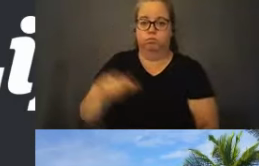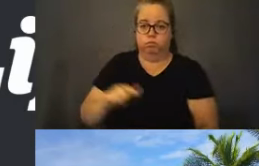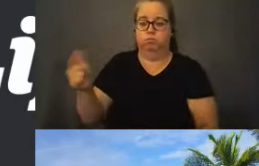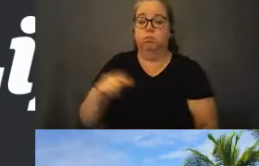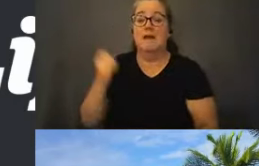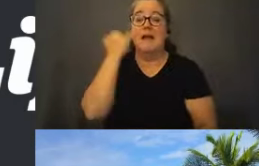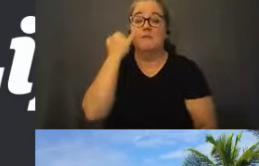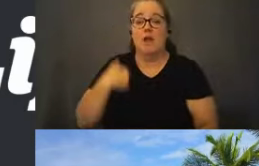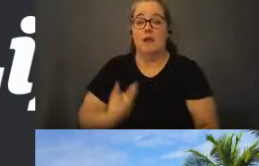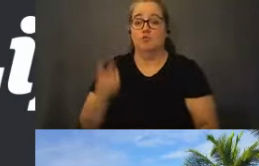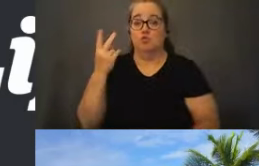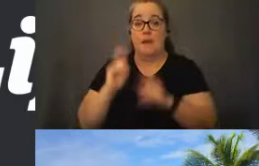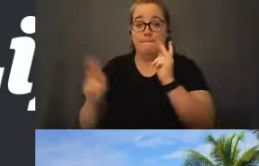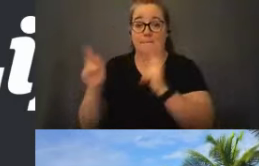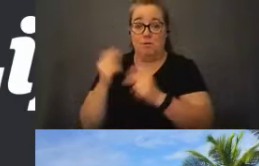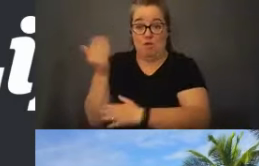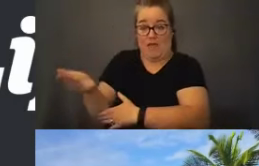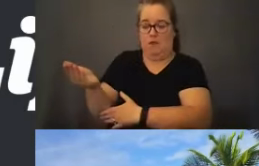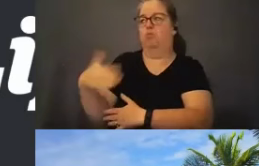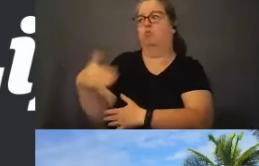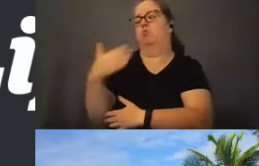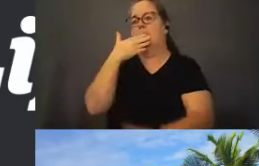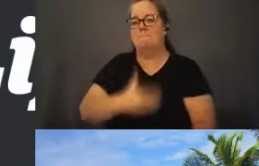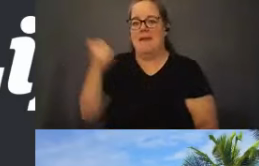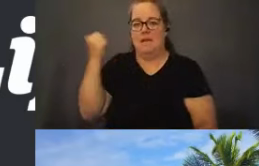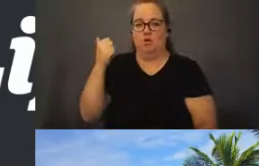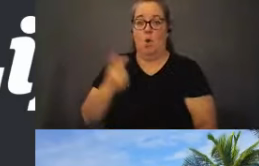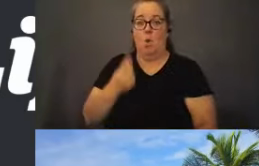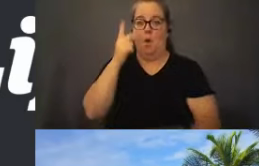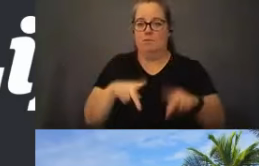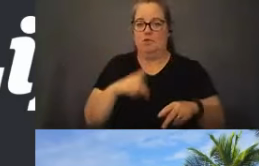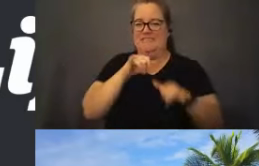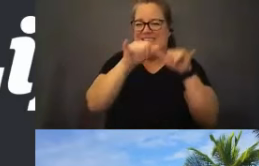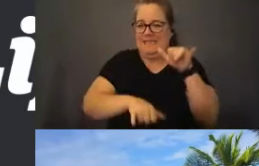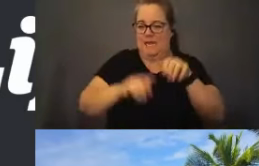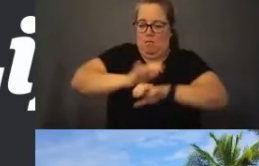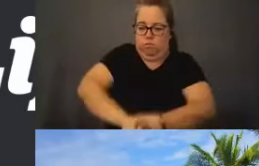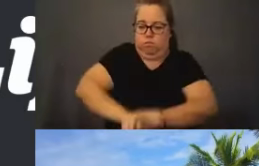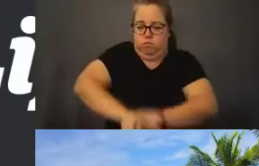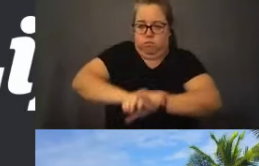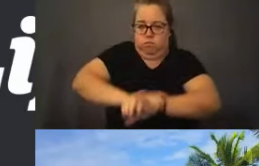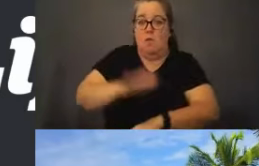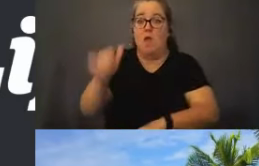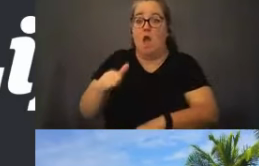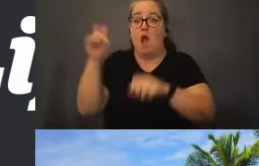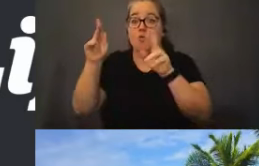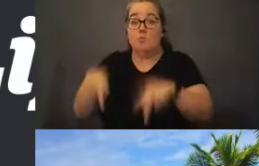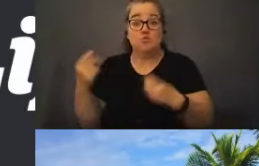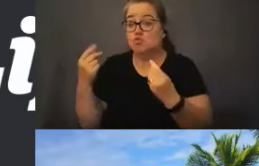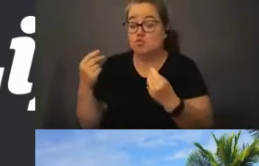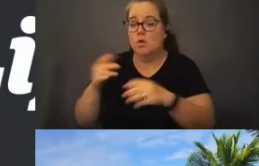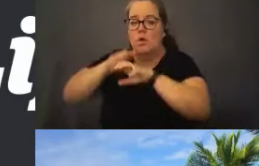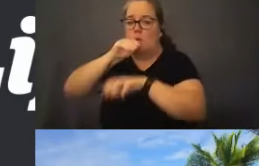2 people, it's even better to have one person stay and do the chest compressions and then the other person do